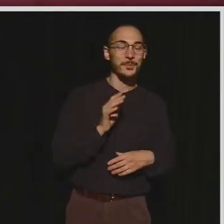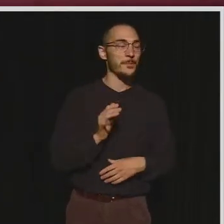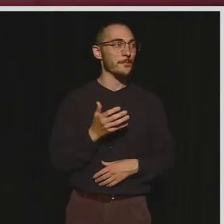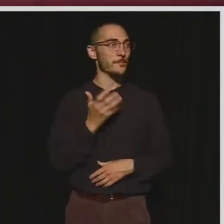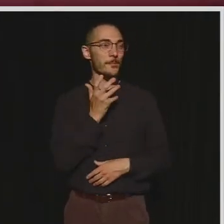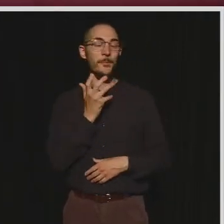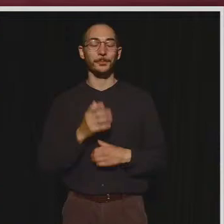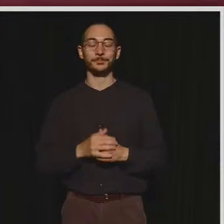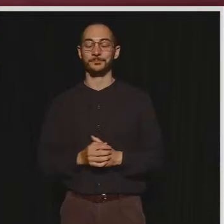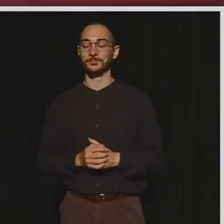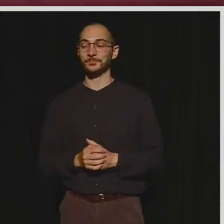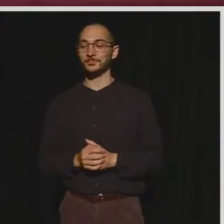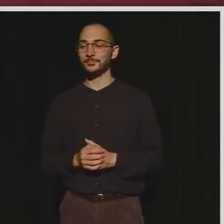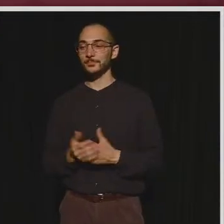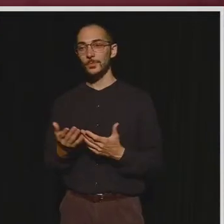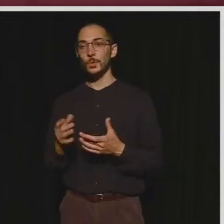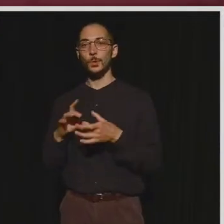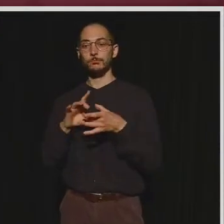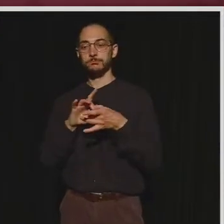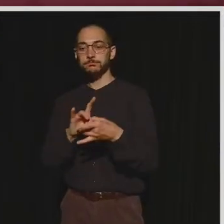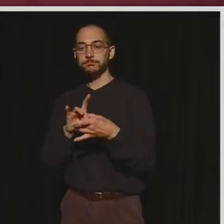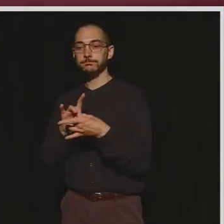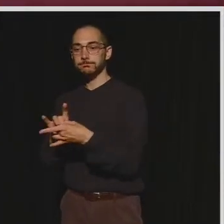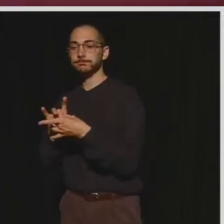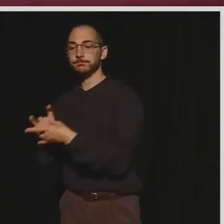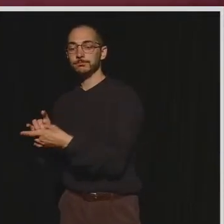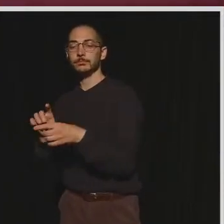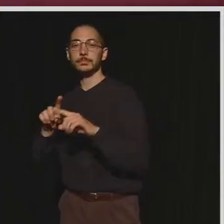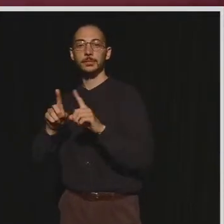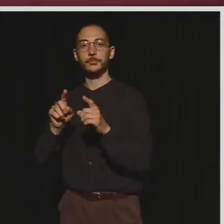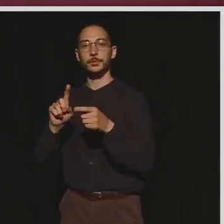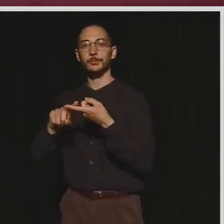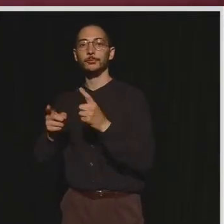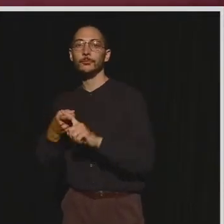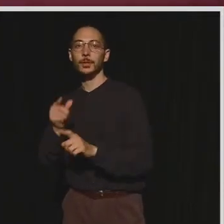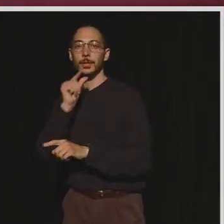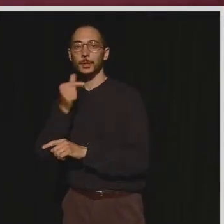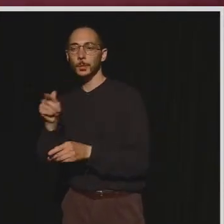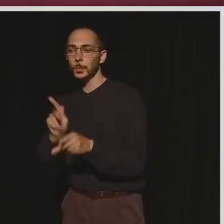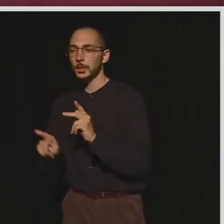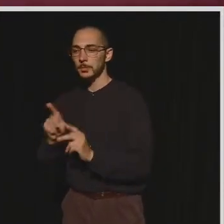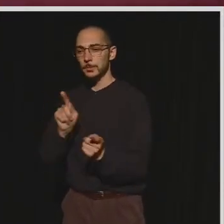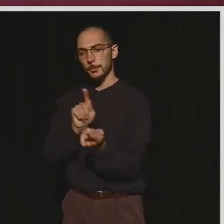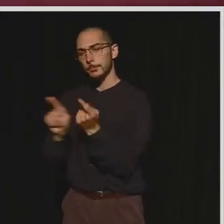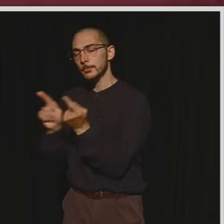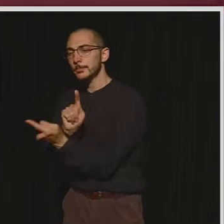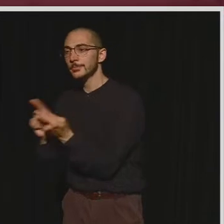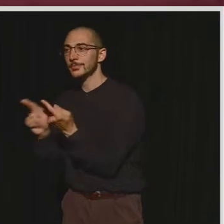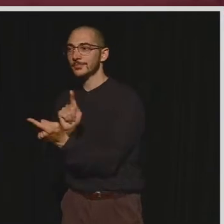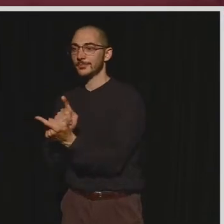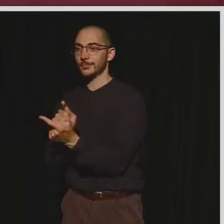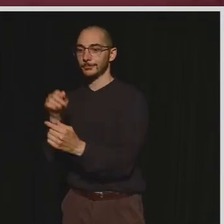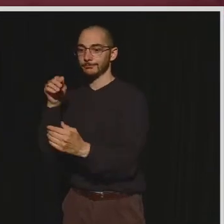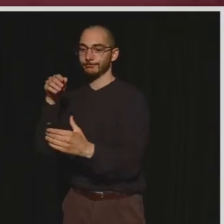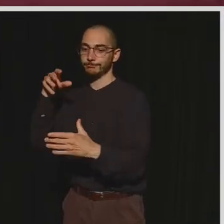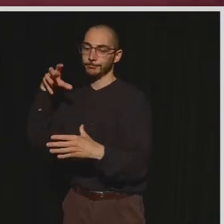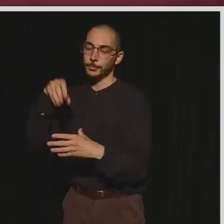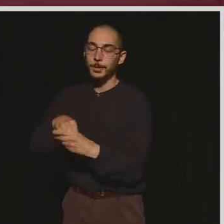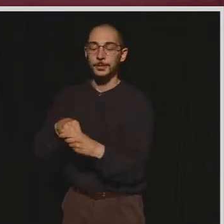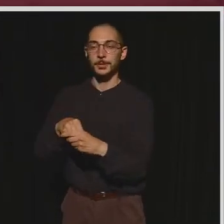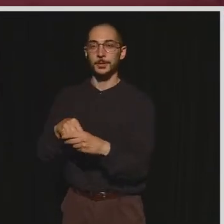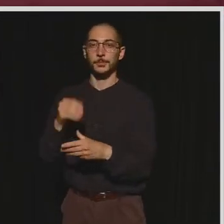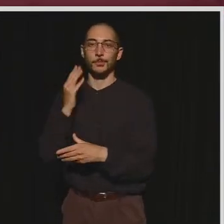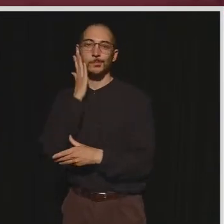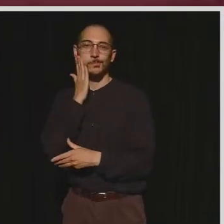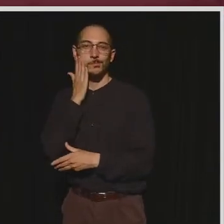scene. And so that became my anchor point for my queerness here in Vancouver, and in